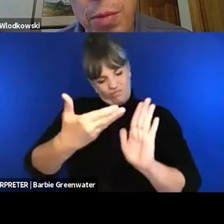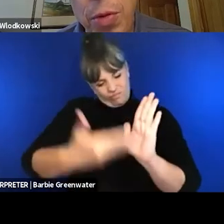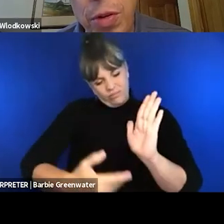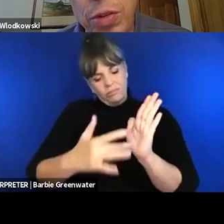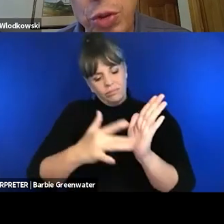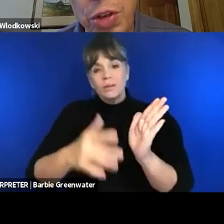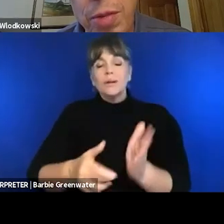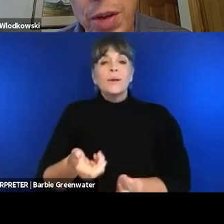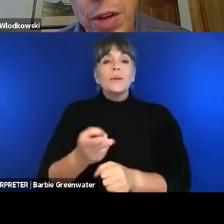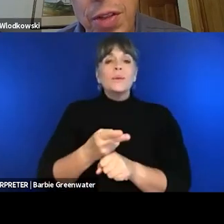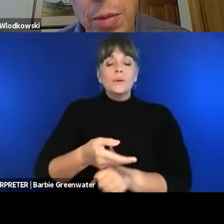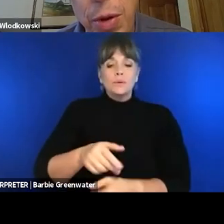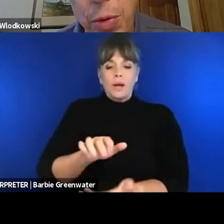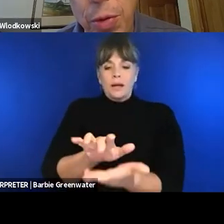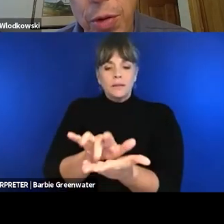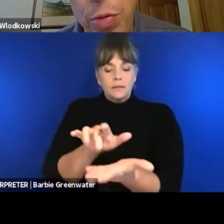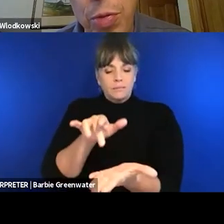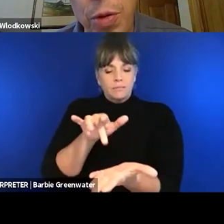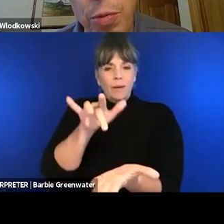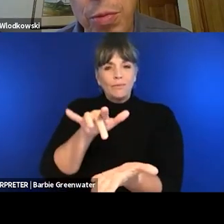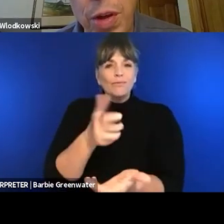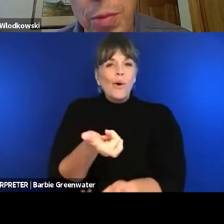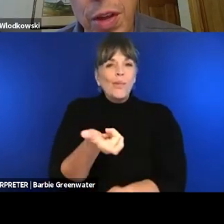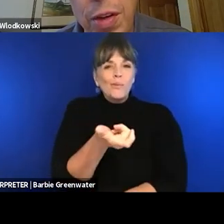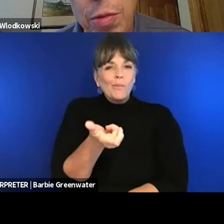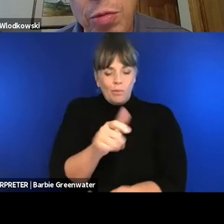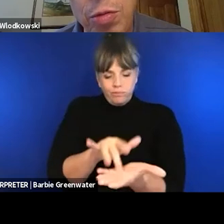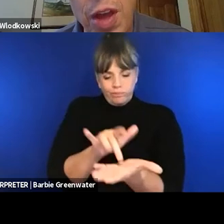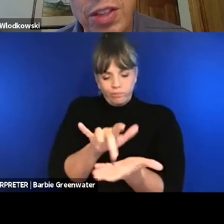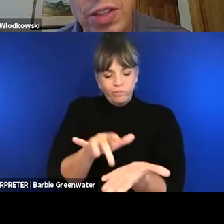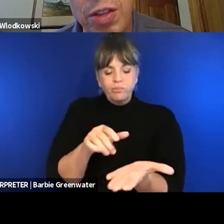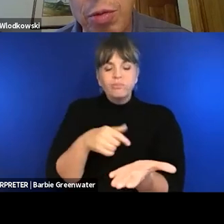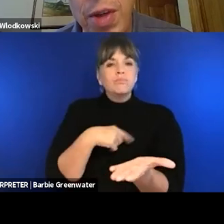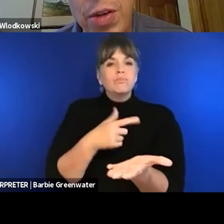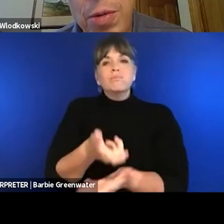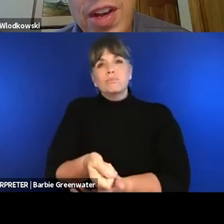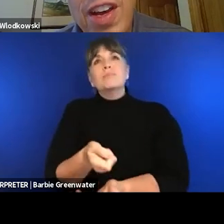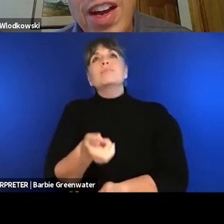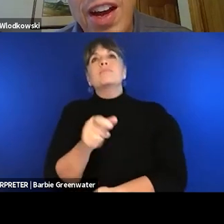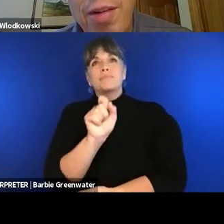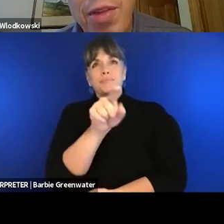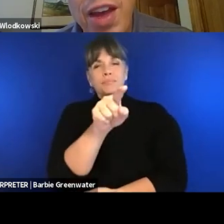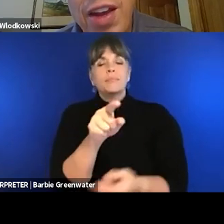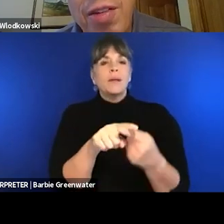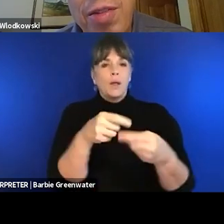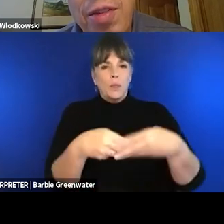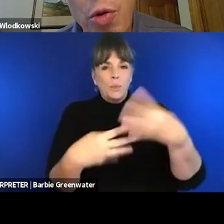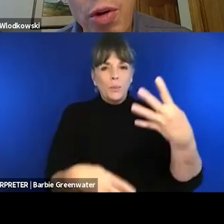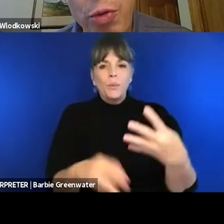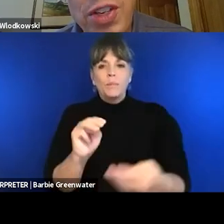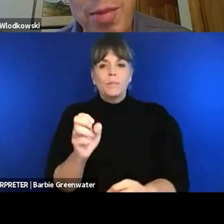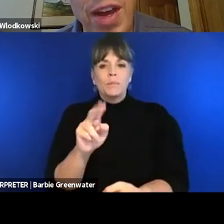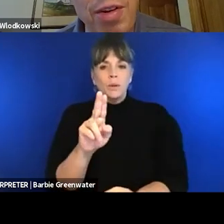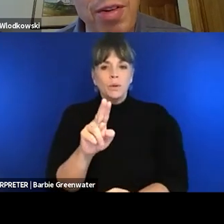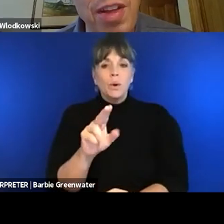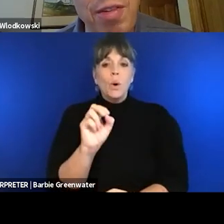on the remote, shortcut button on the remote, or, you know, they can access it through a menu and or